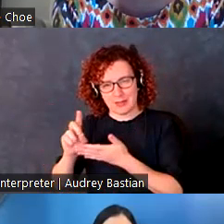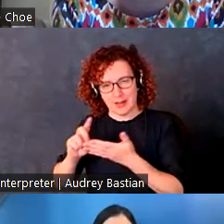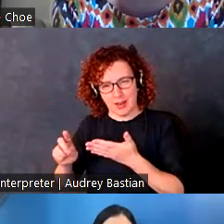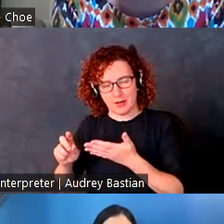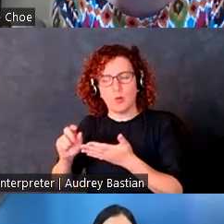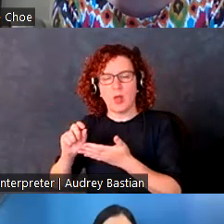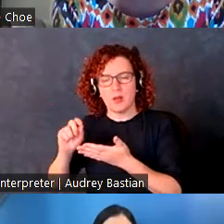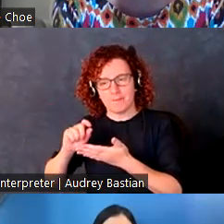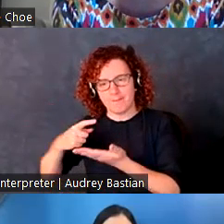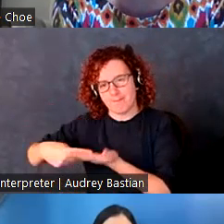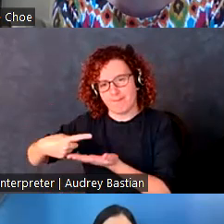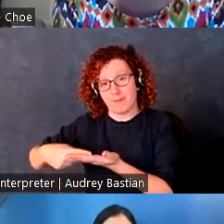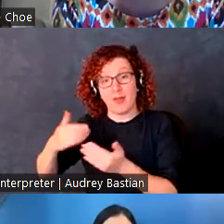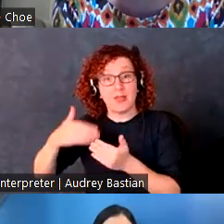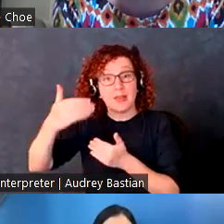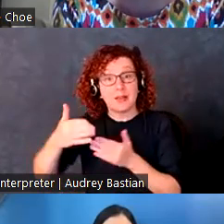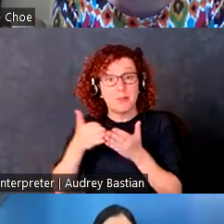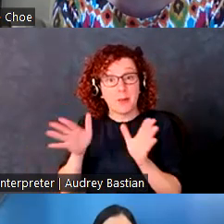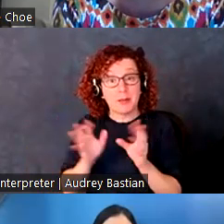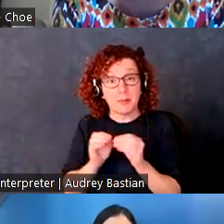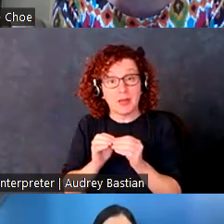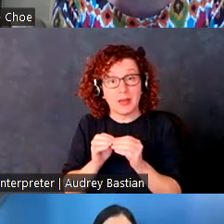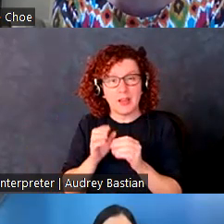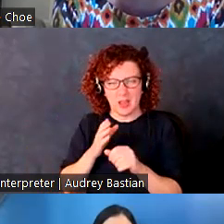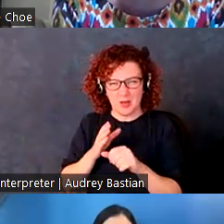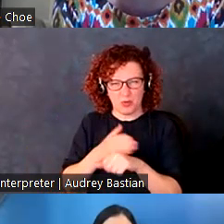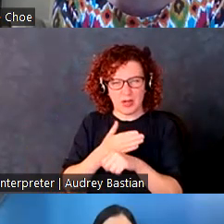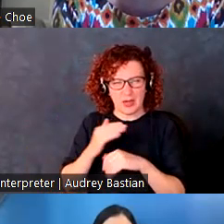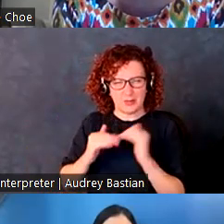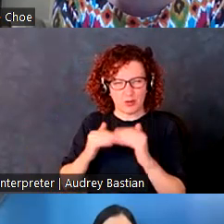next public meeting, which will be the pre-construction public meeting.